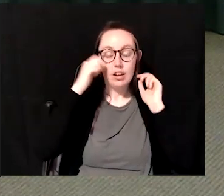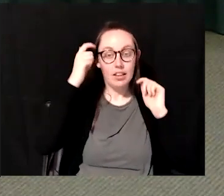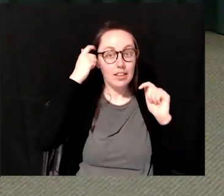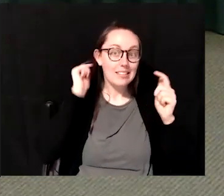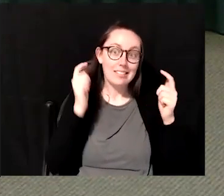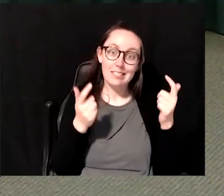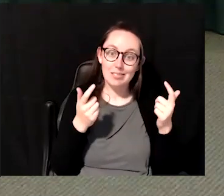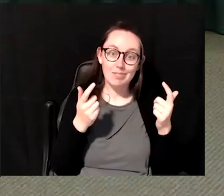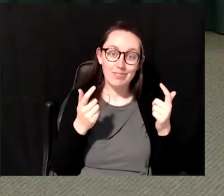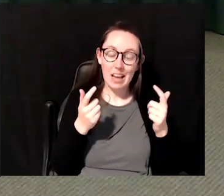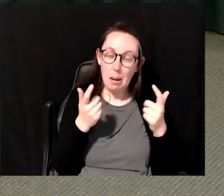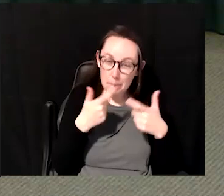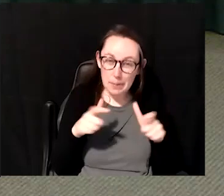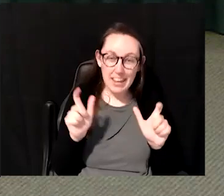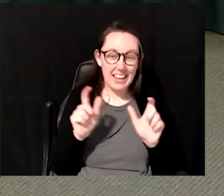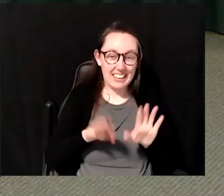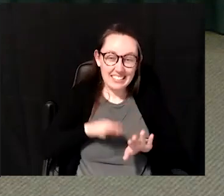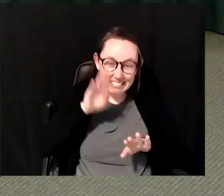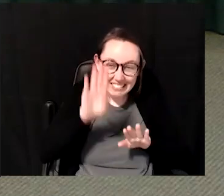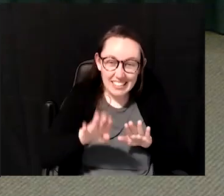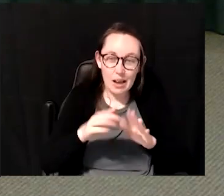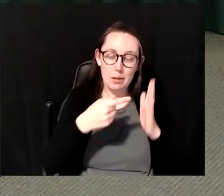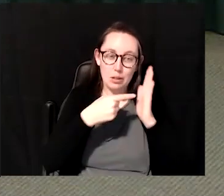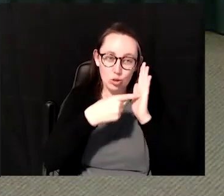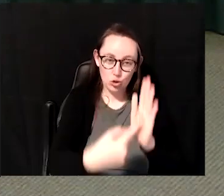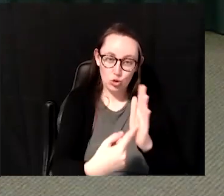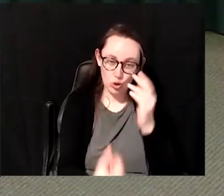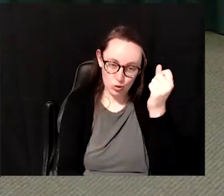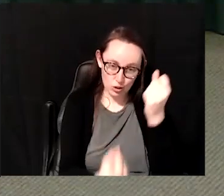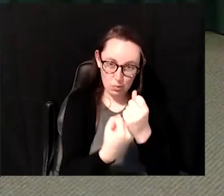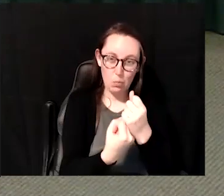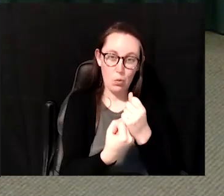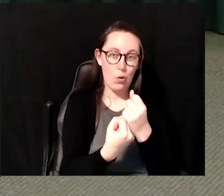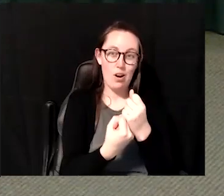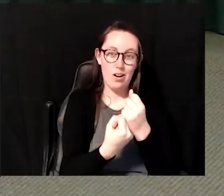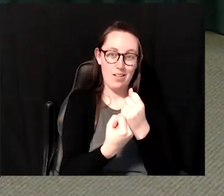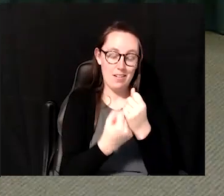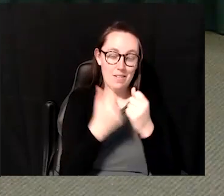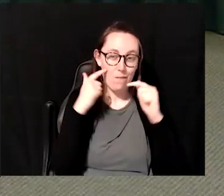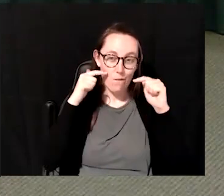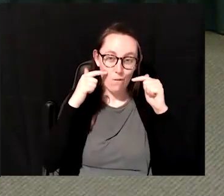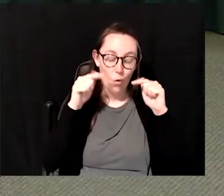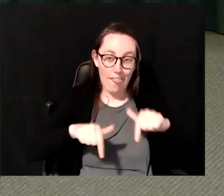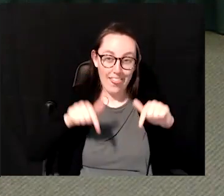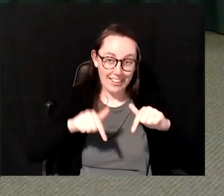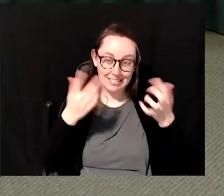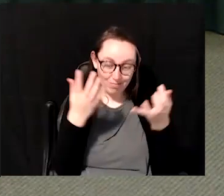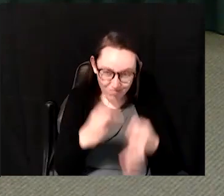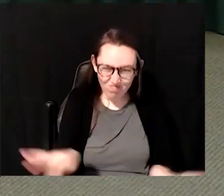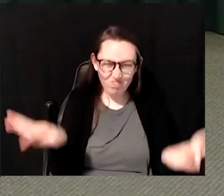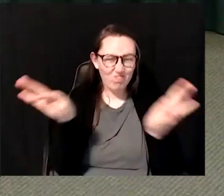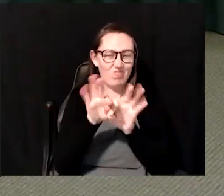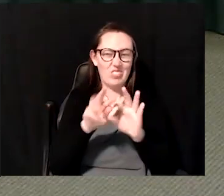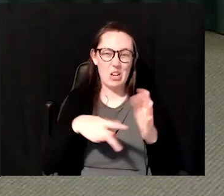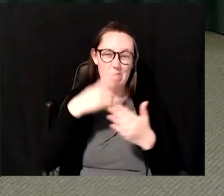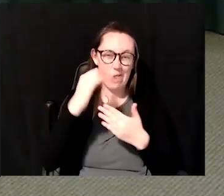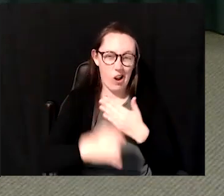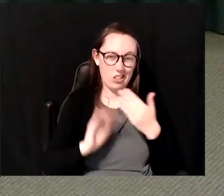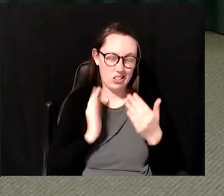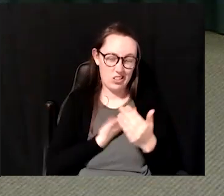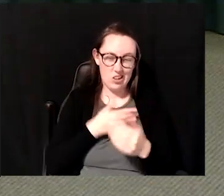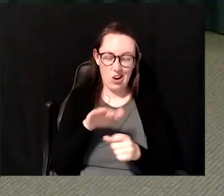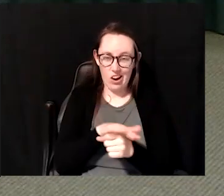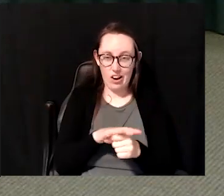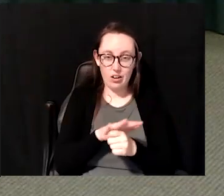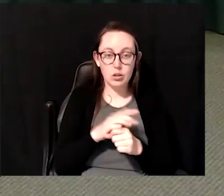but it's a really big step in terms of demonstrating support for something that is so critical in our region so I appreciate you thinking